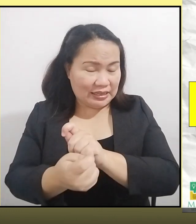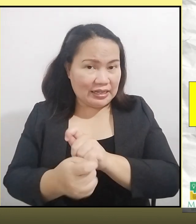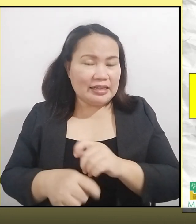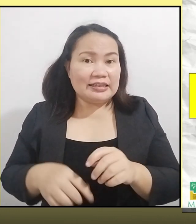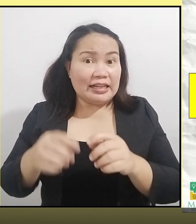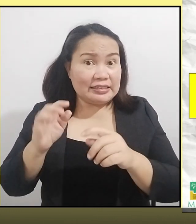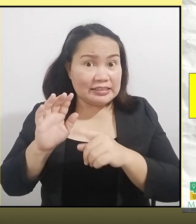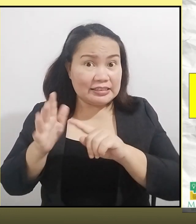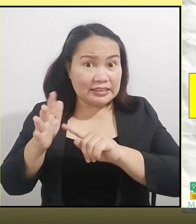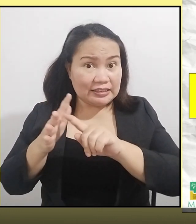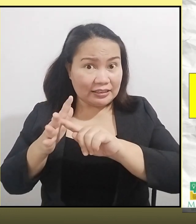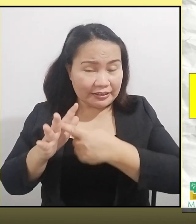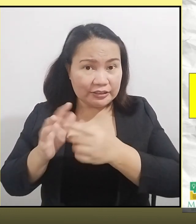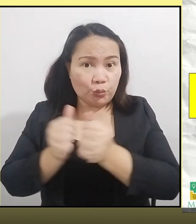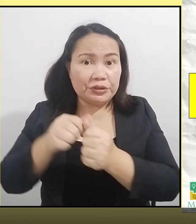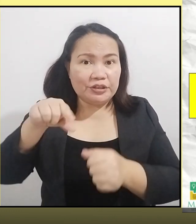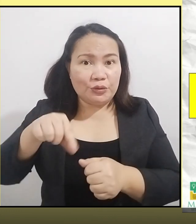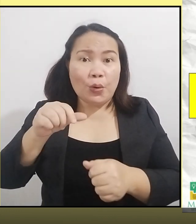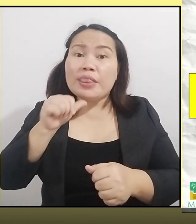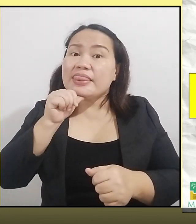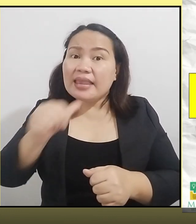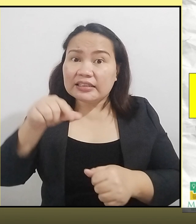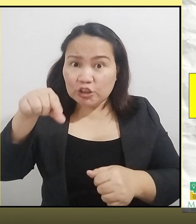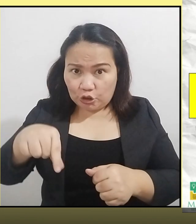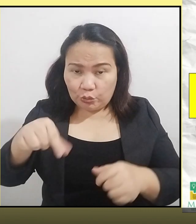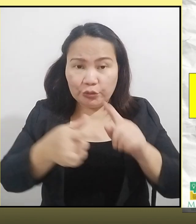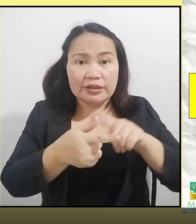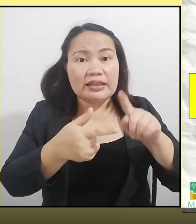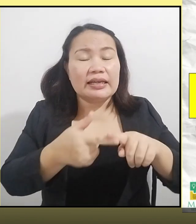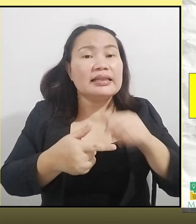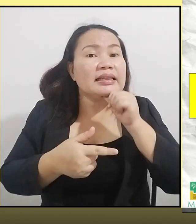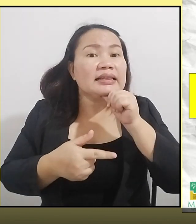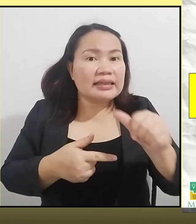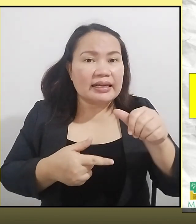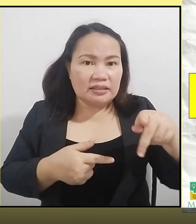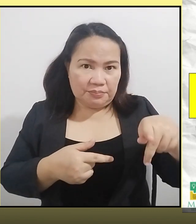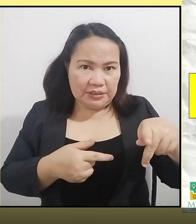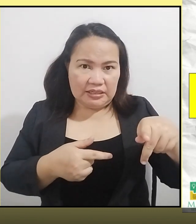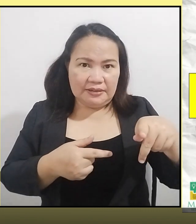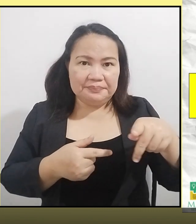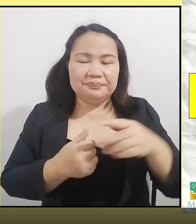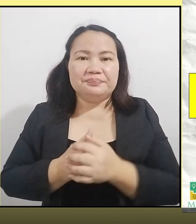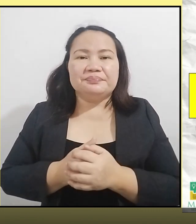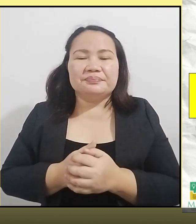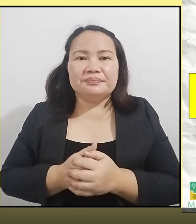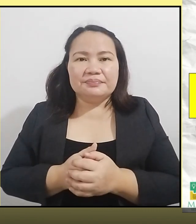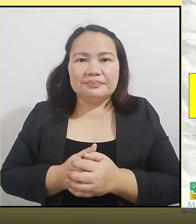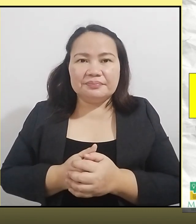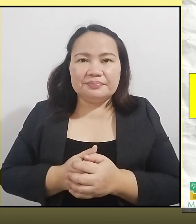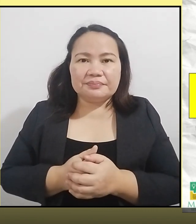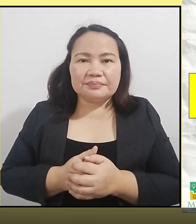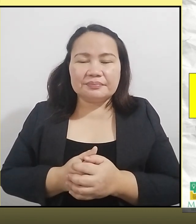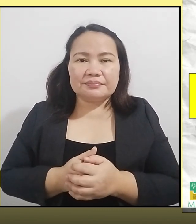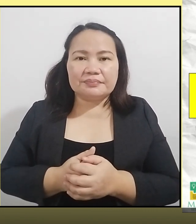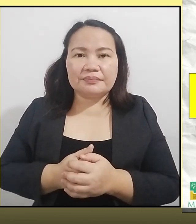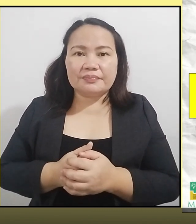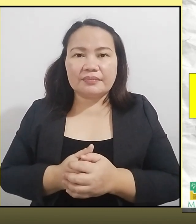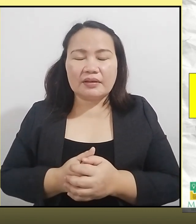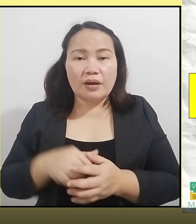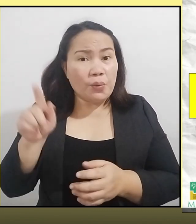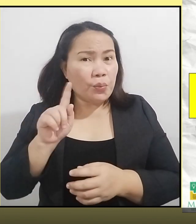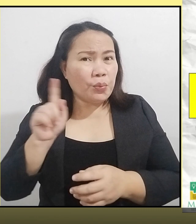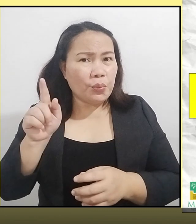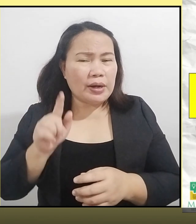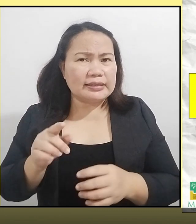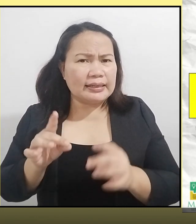P. Okay, sulat muna natin this way. Not Q and not P.